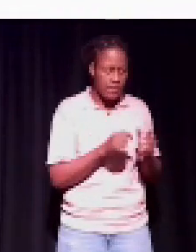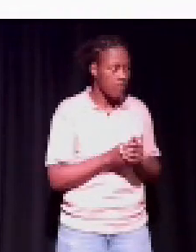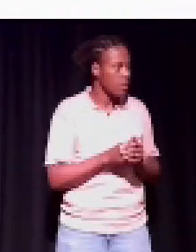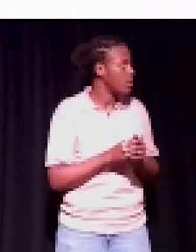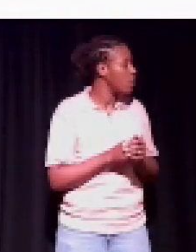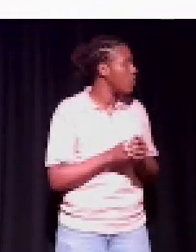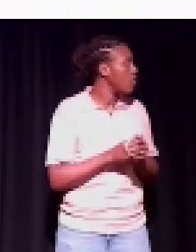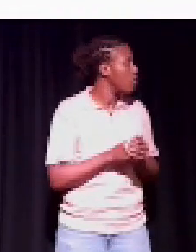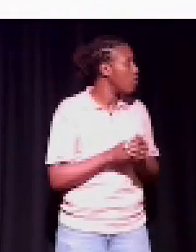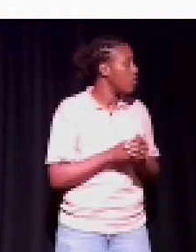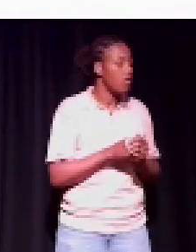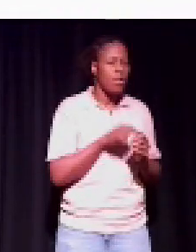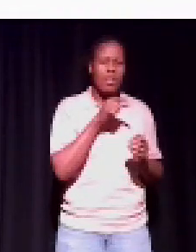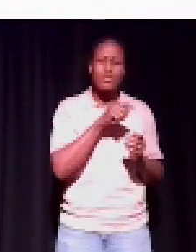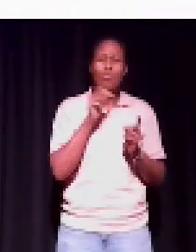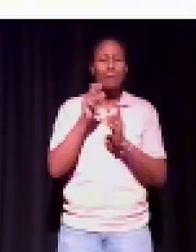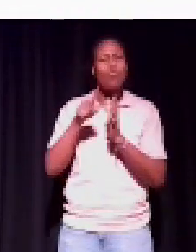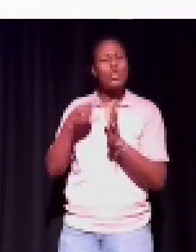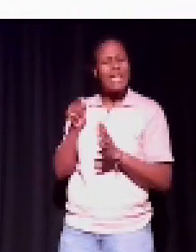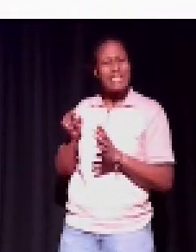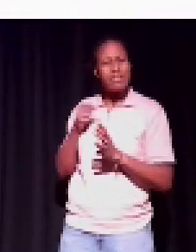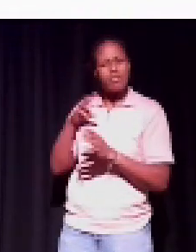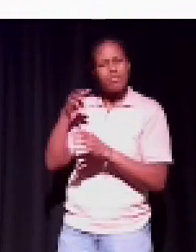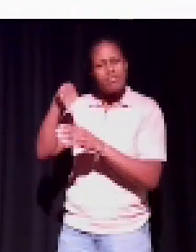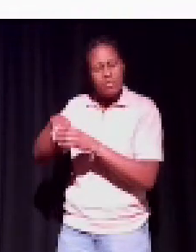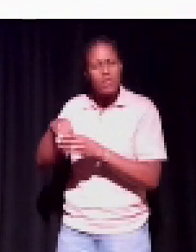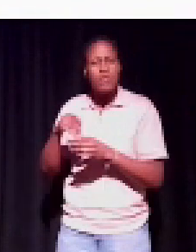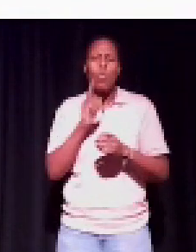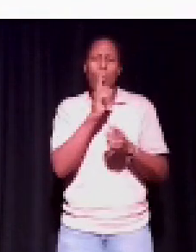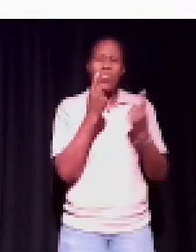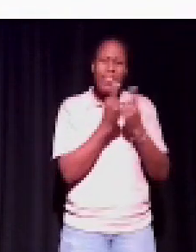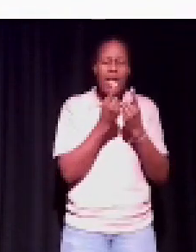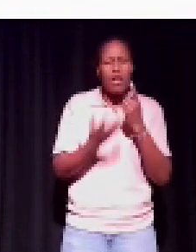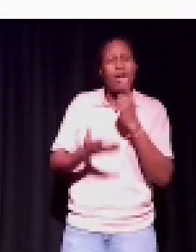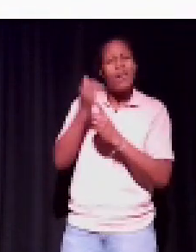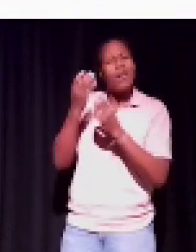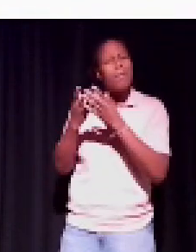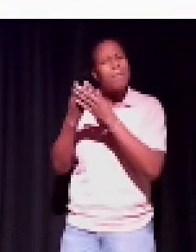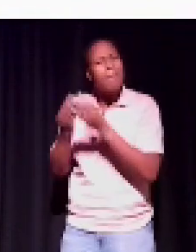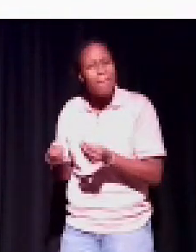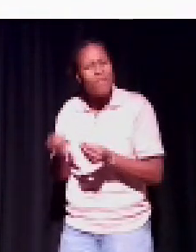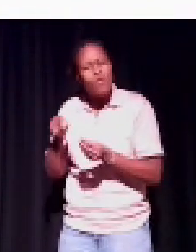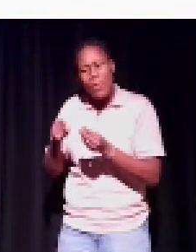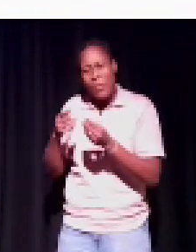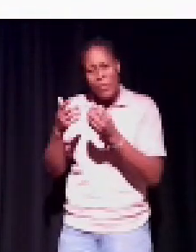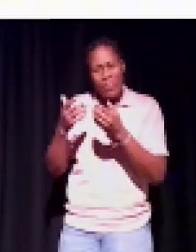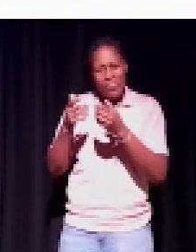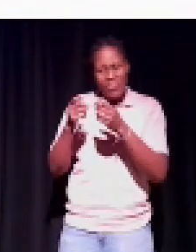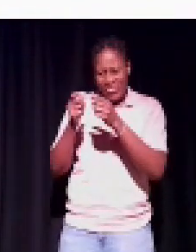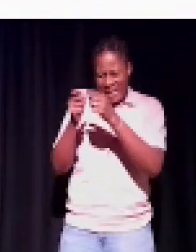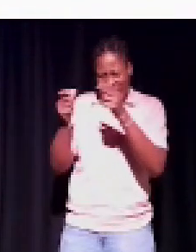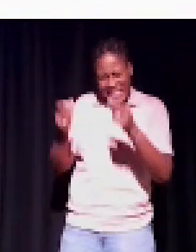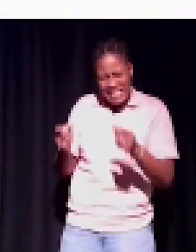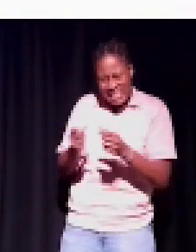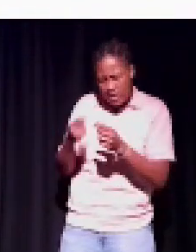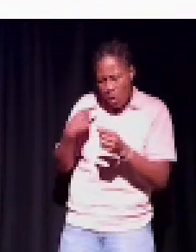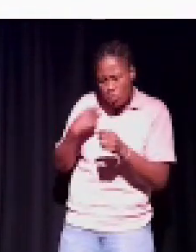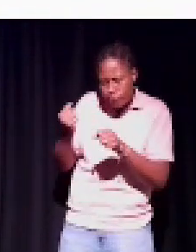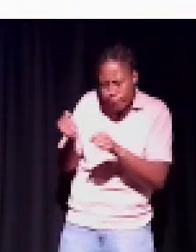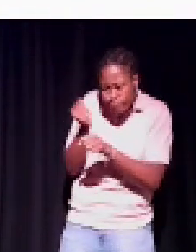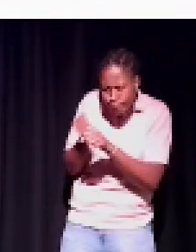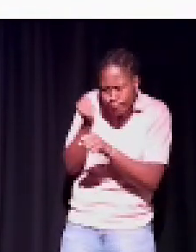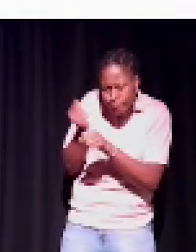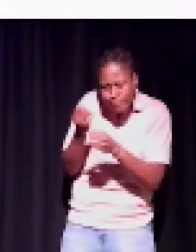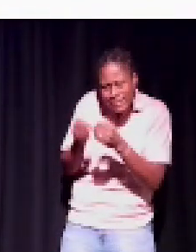that program, one of the things that was sort of missing from the kit that I was developing, well,